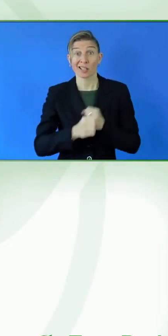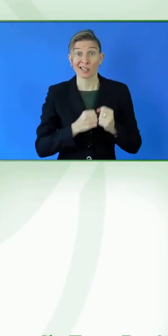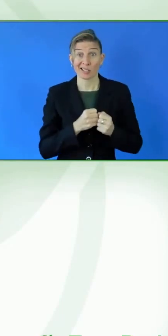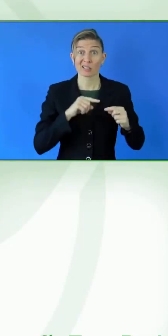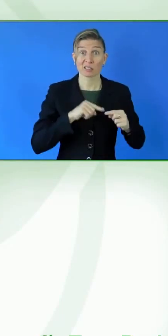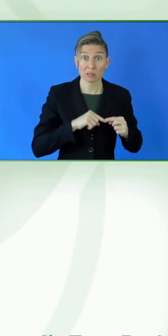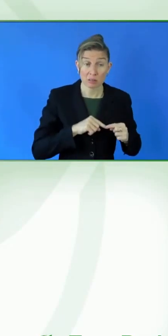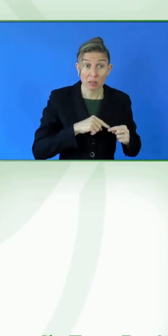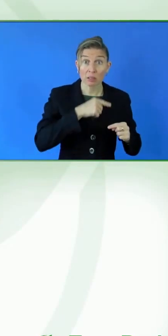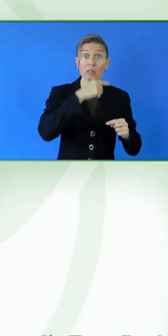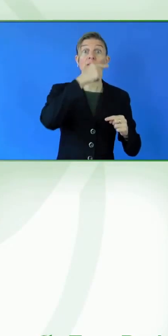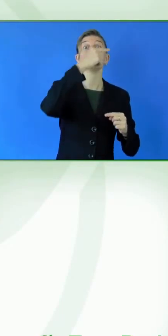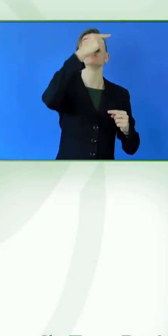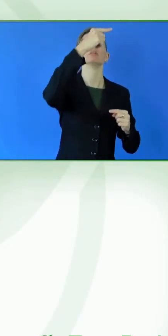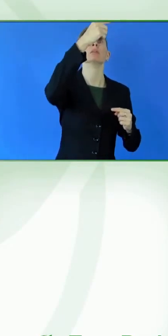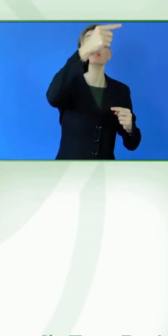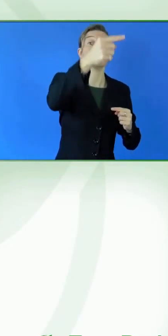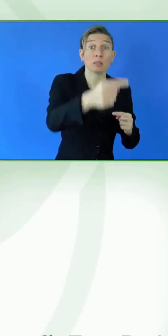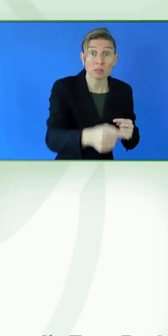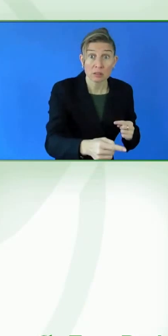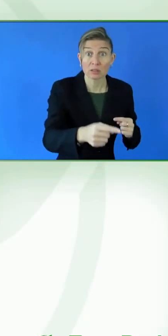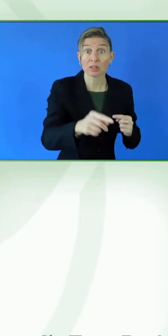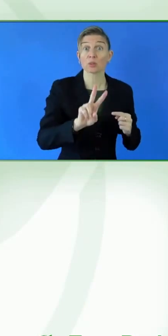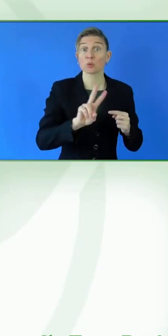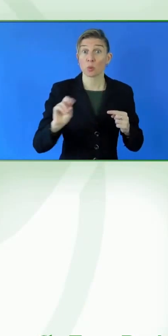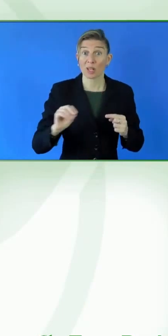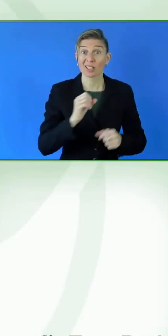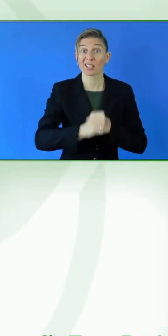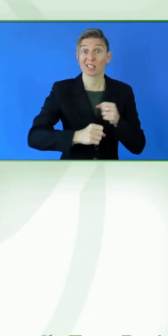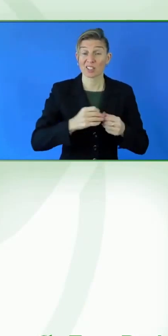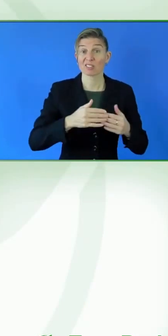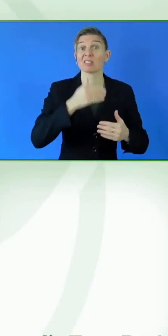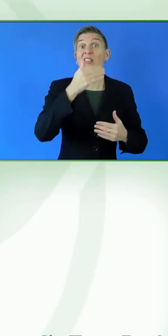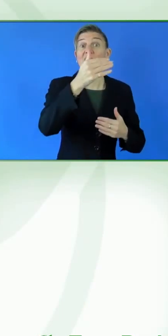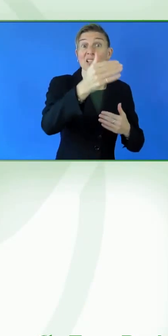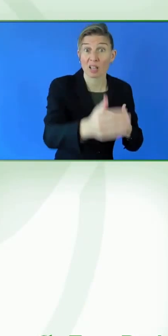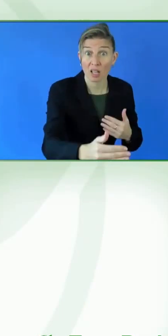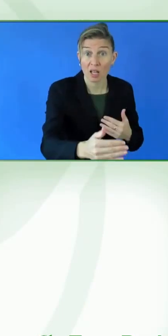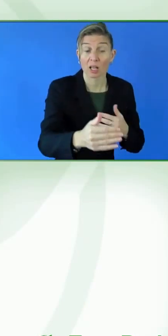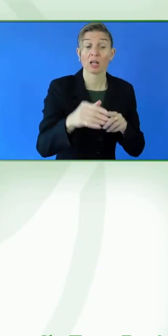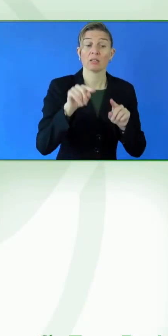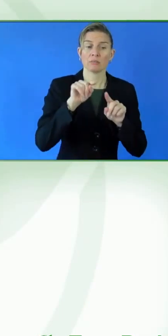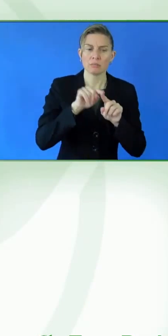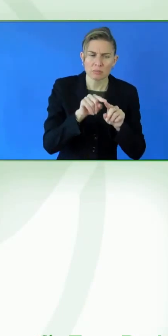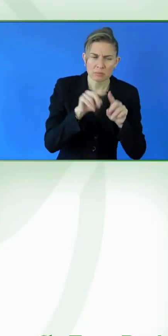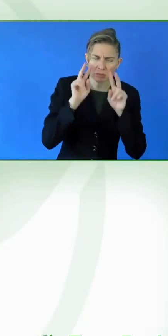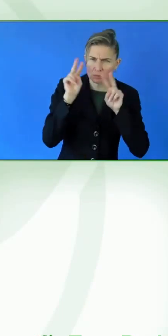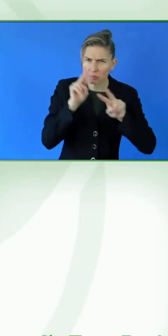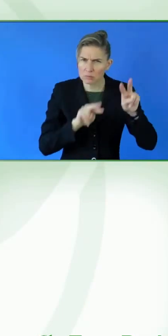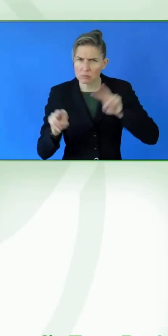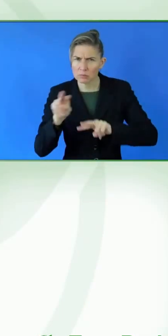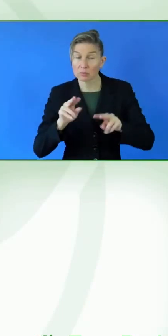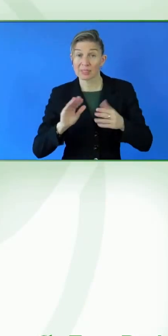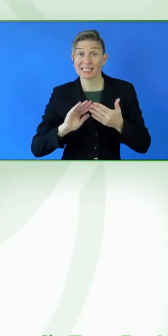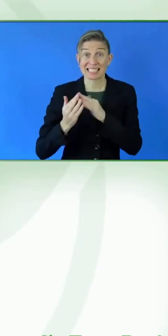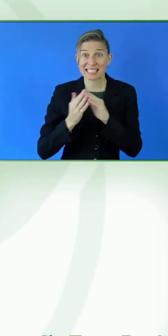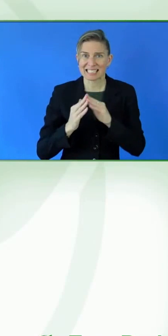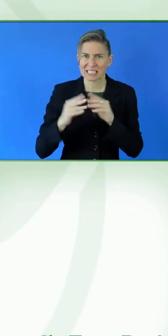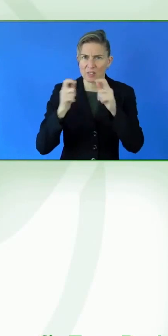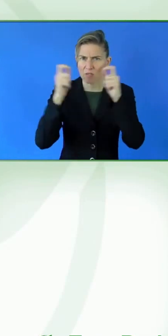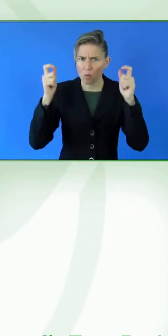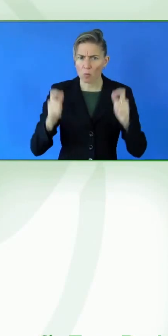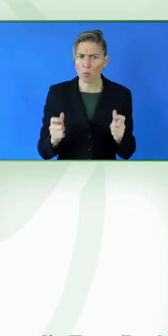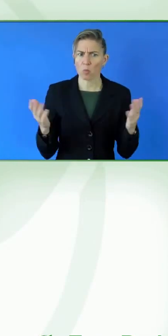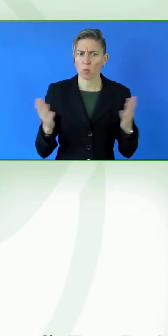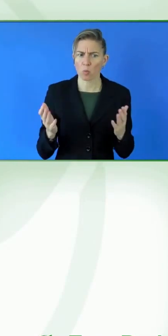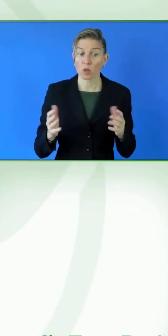define the framework for cities. The new urban agenda is going to be reviewed